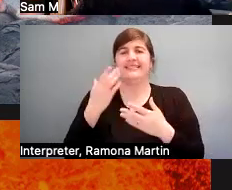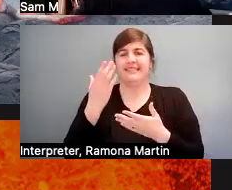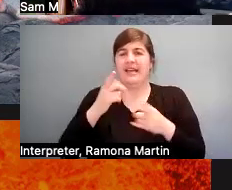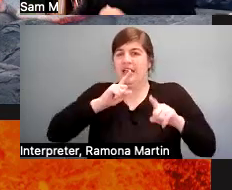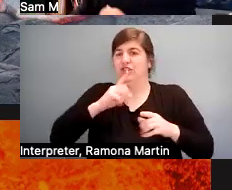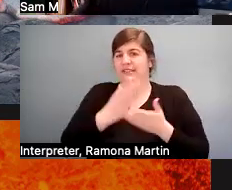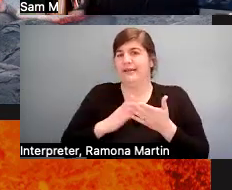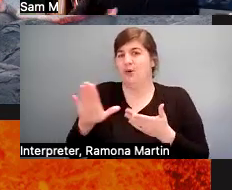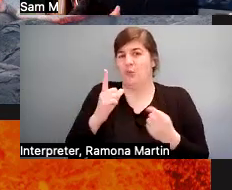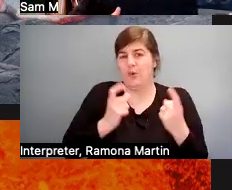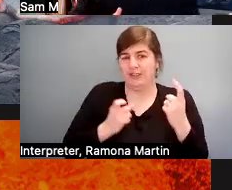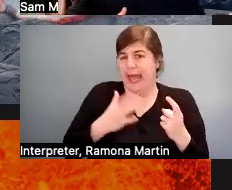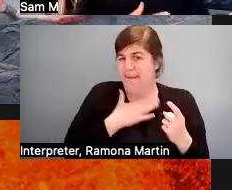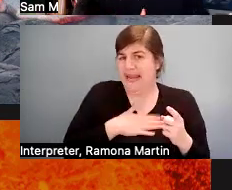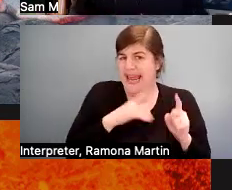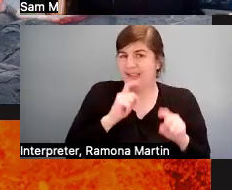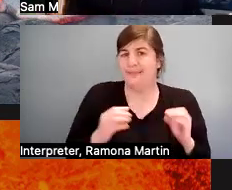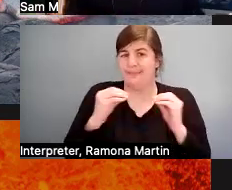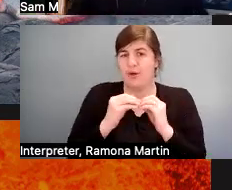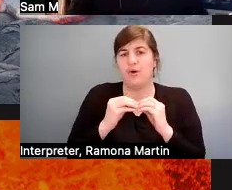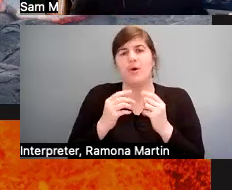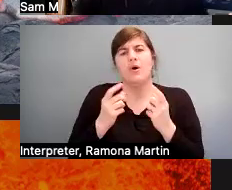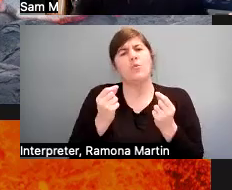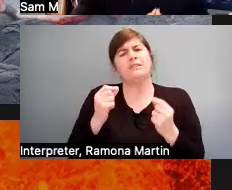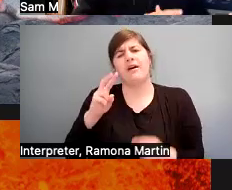but again, happy to answer any more. What is a